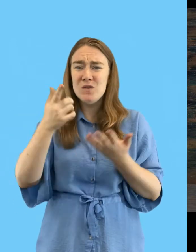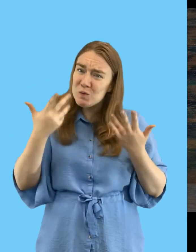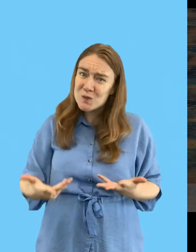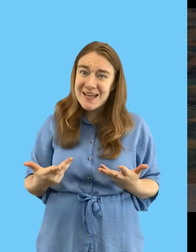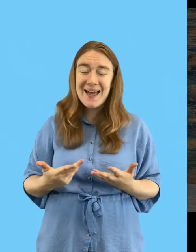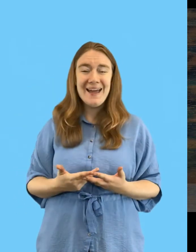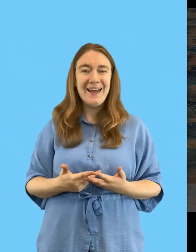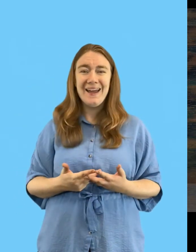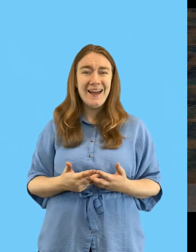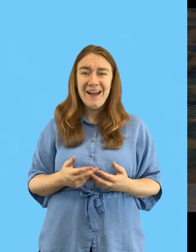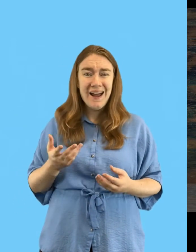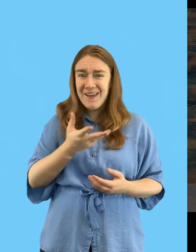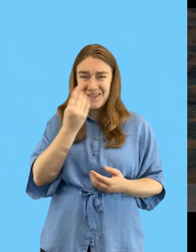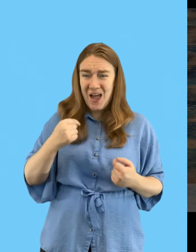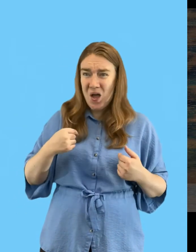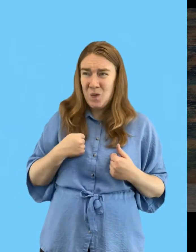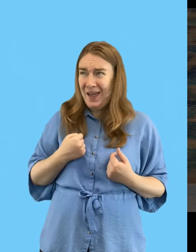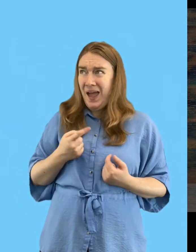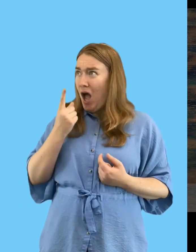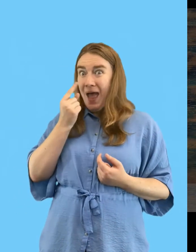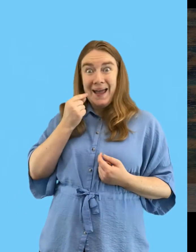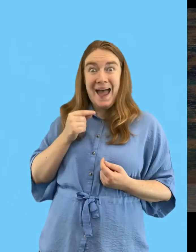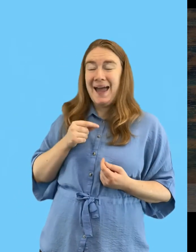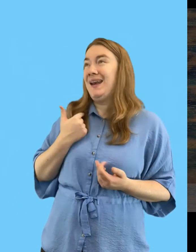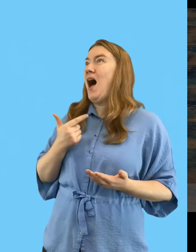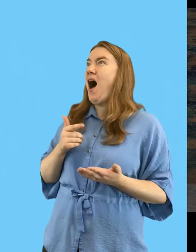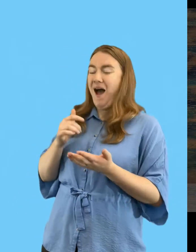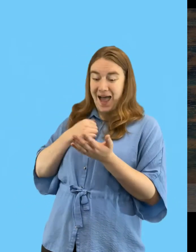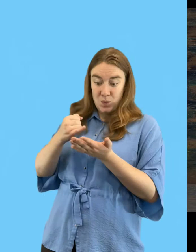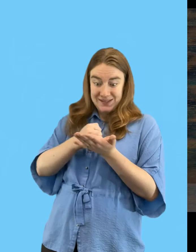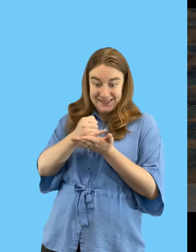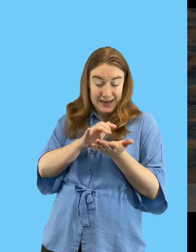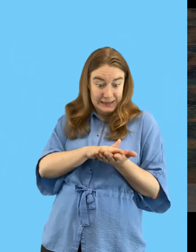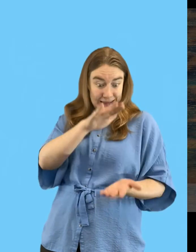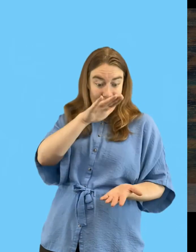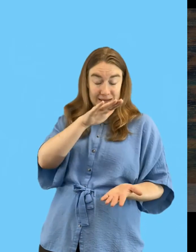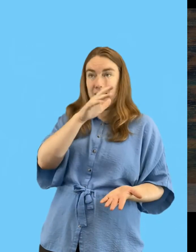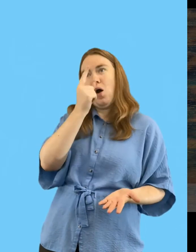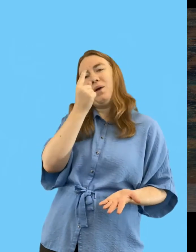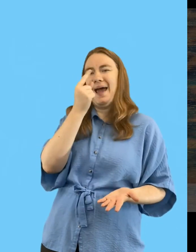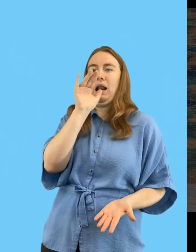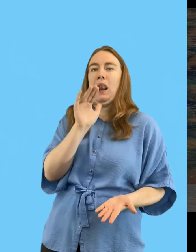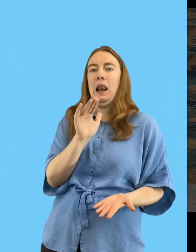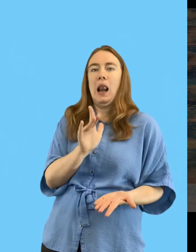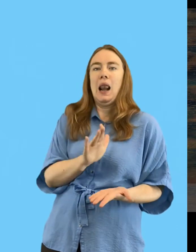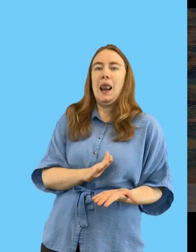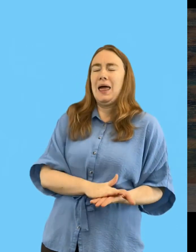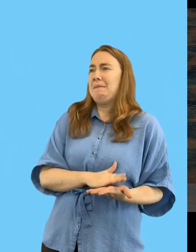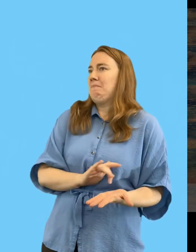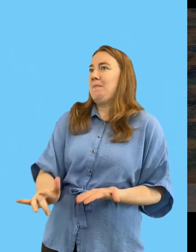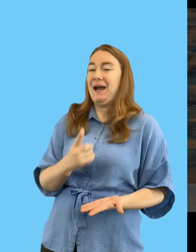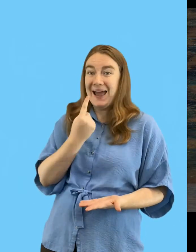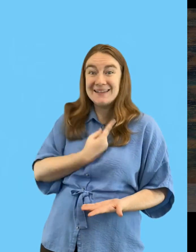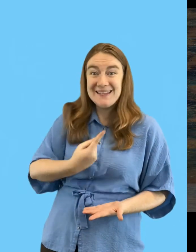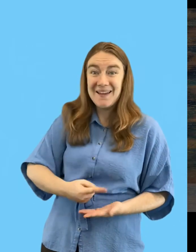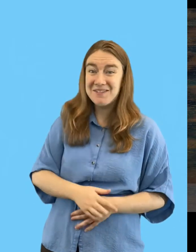drop the pretense that we could ever get close to paying back that debt of sin that we've accumulated. But instead, let's